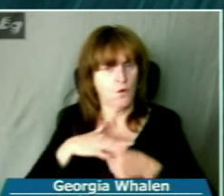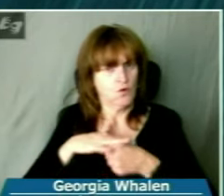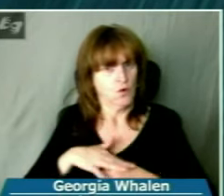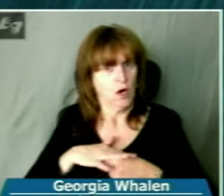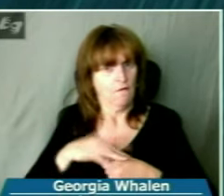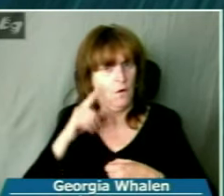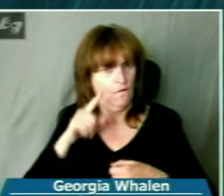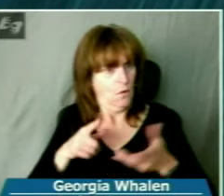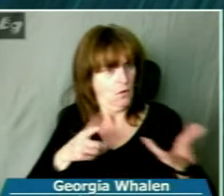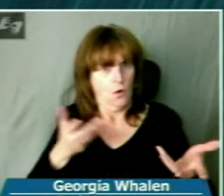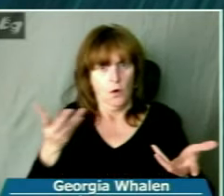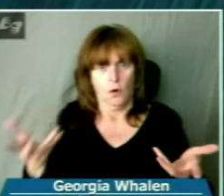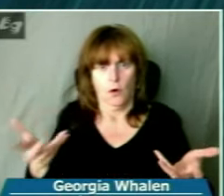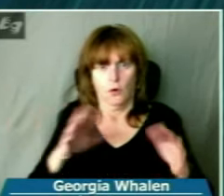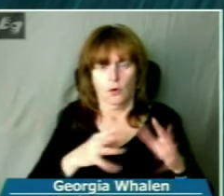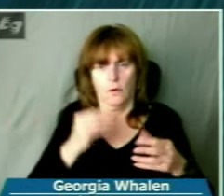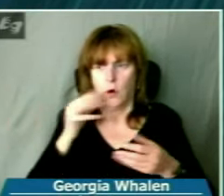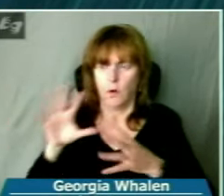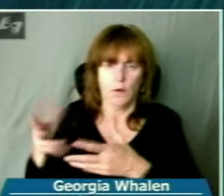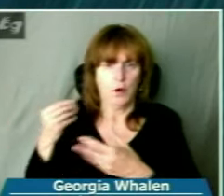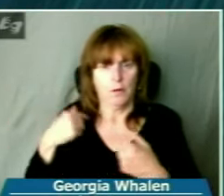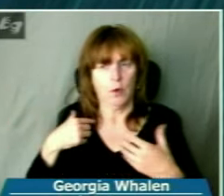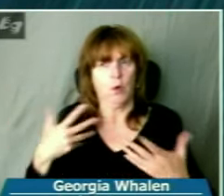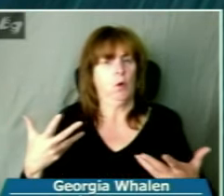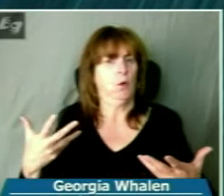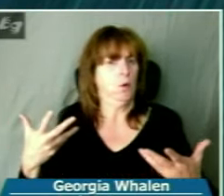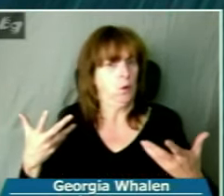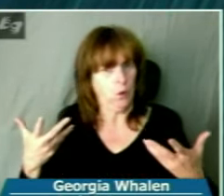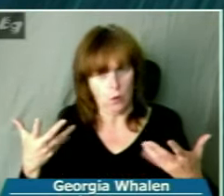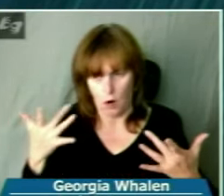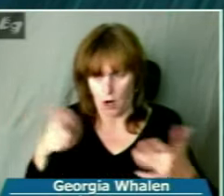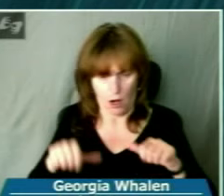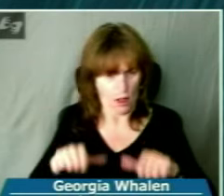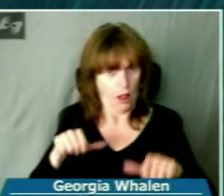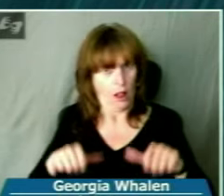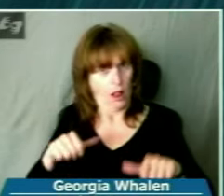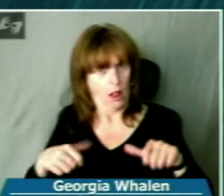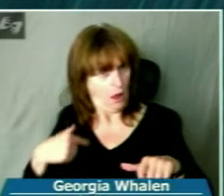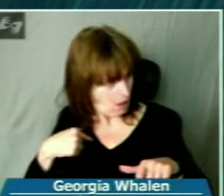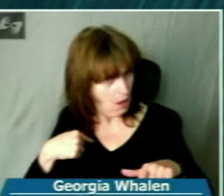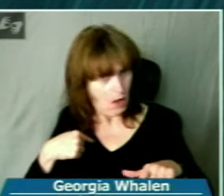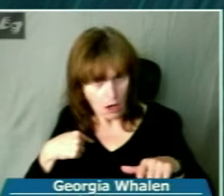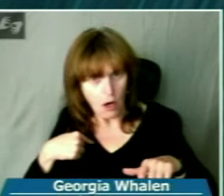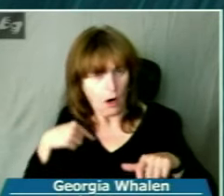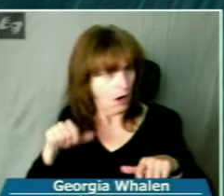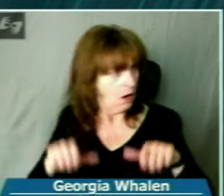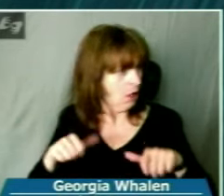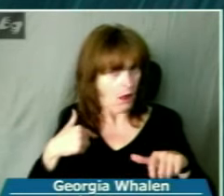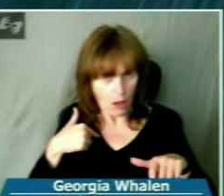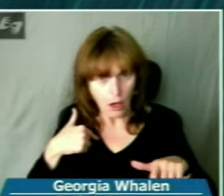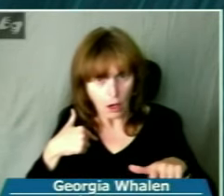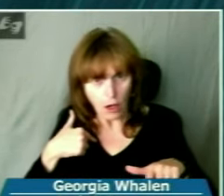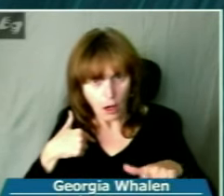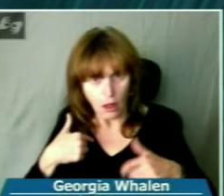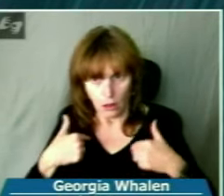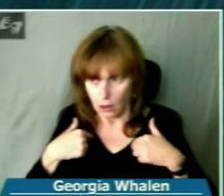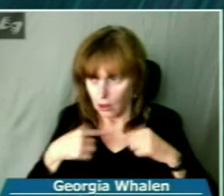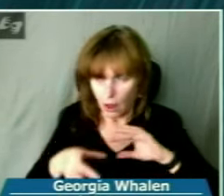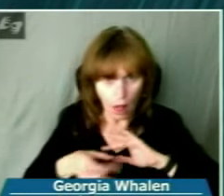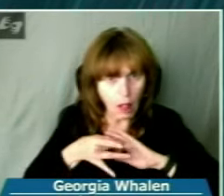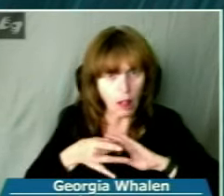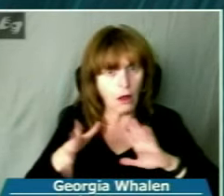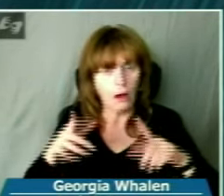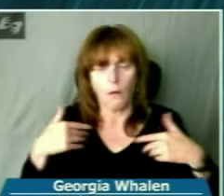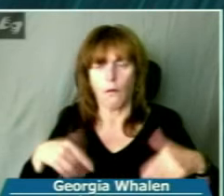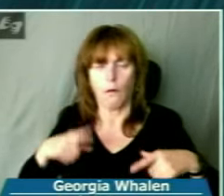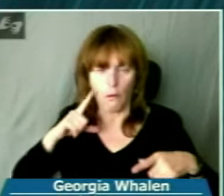And when we're in a period of fear and uncertainty, that kind of stress is absolutely heightened. And so, for